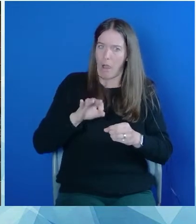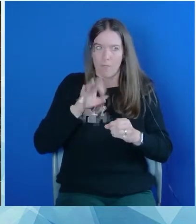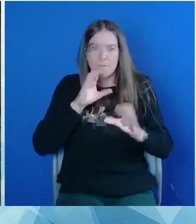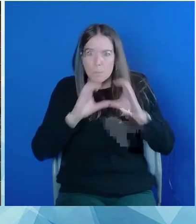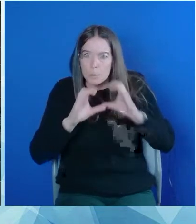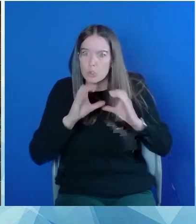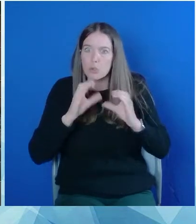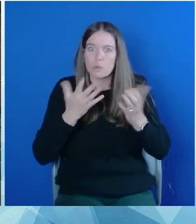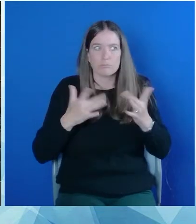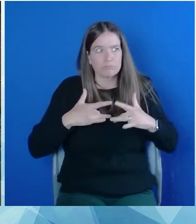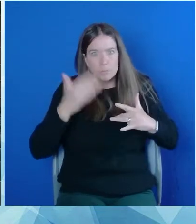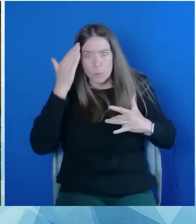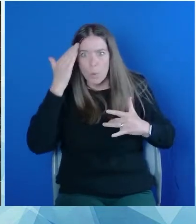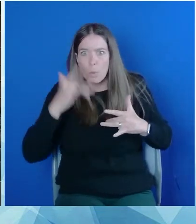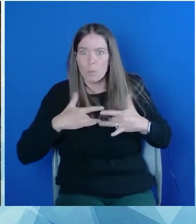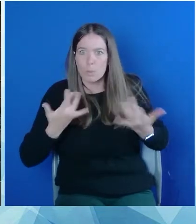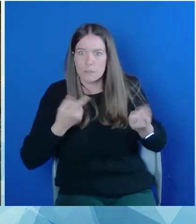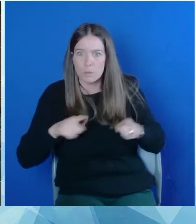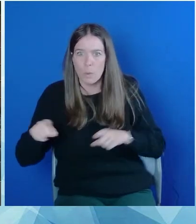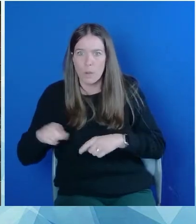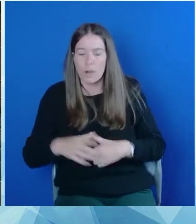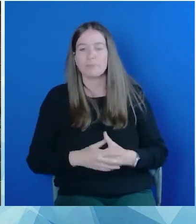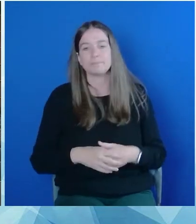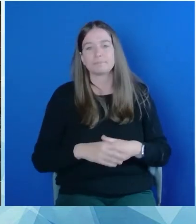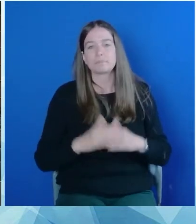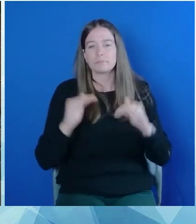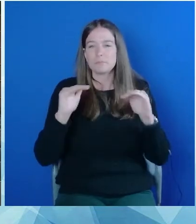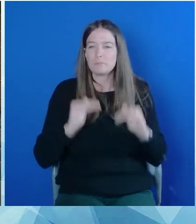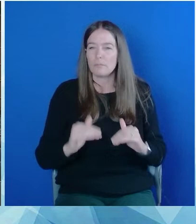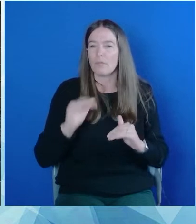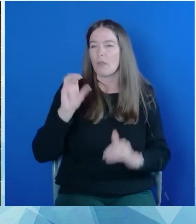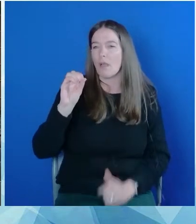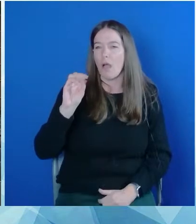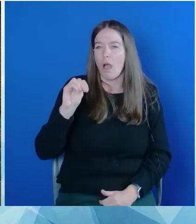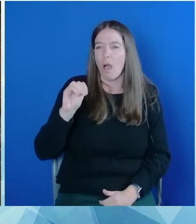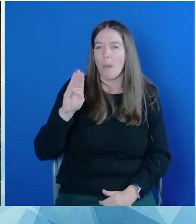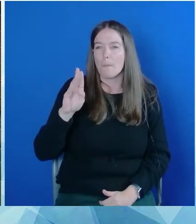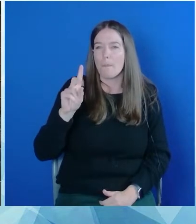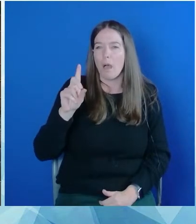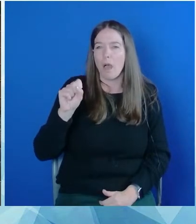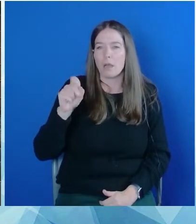Regarding the ombudsperson, same policy, JII.